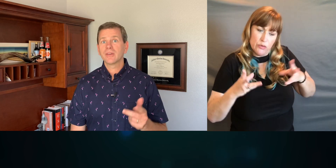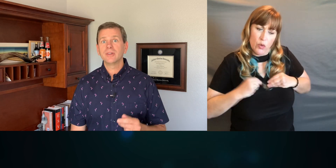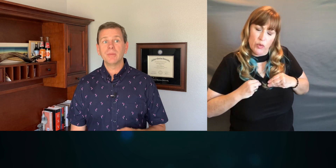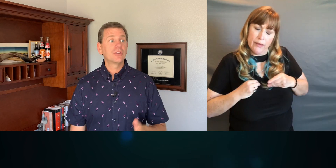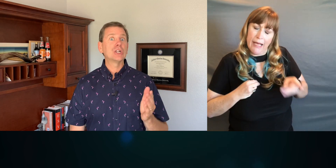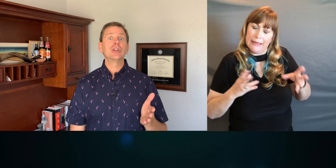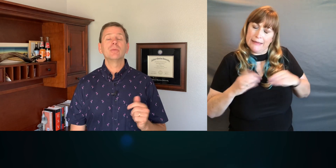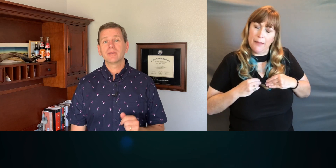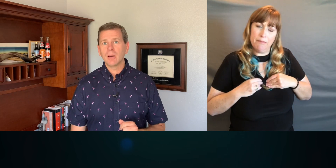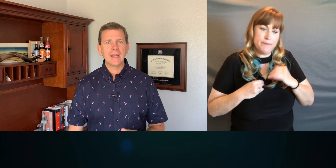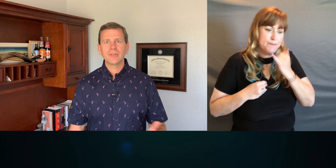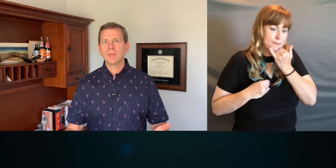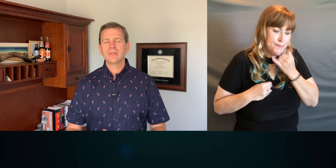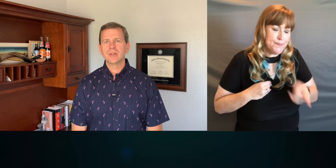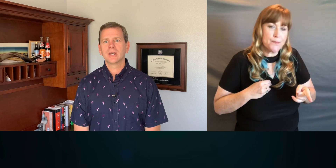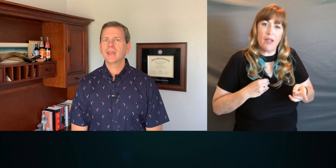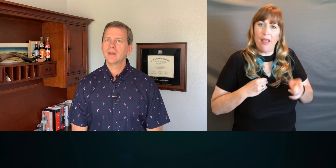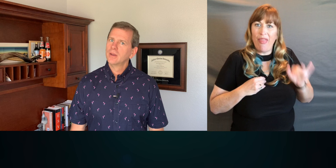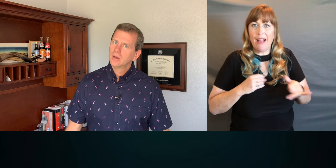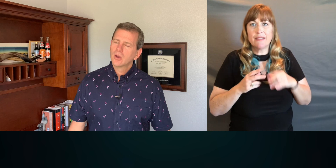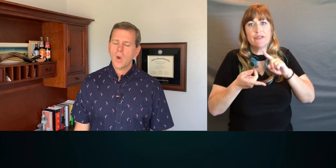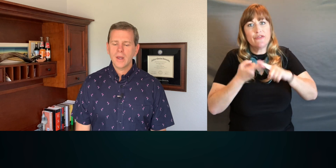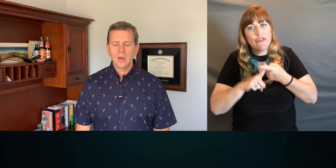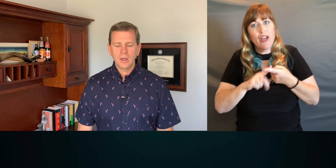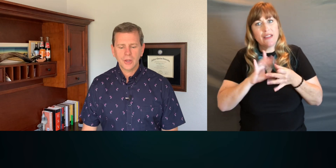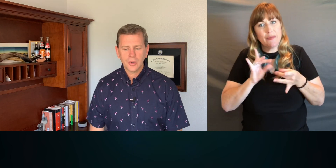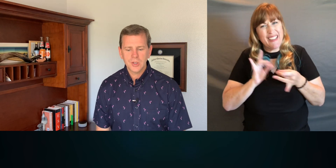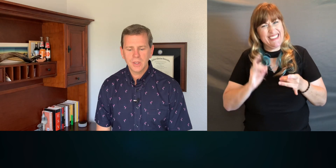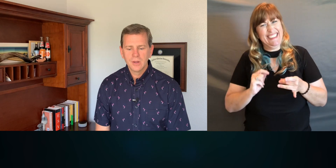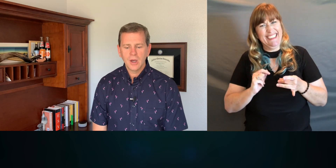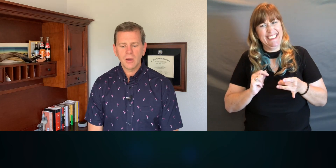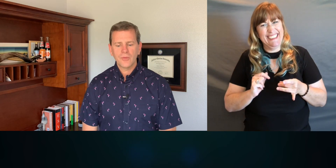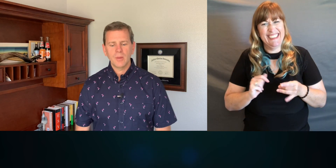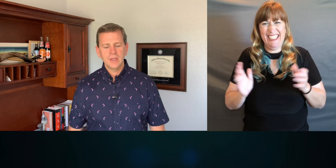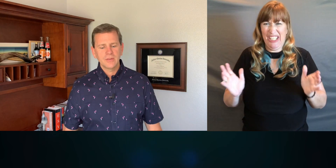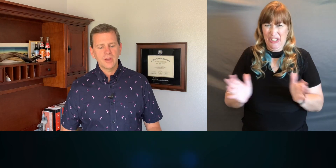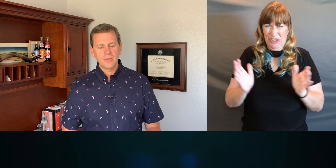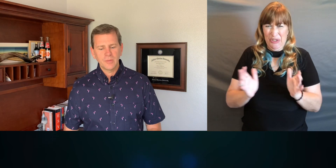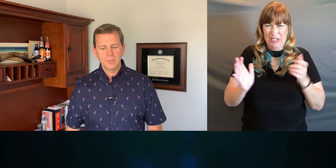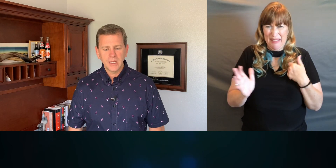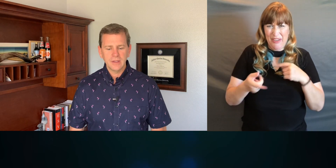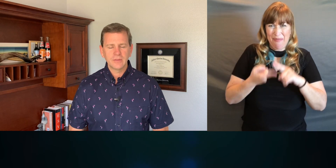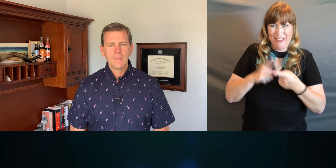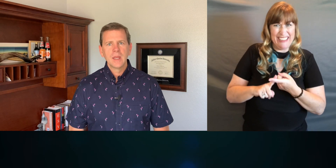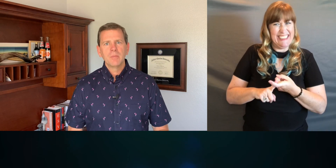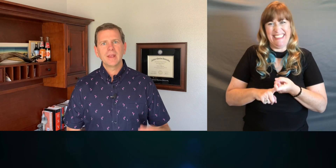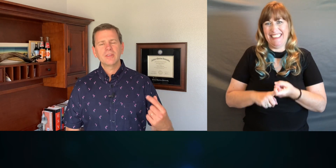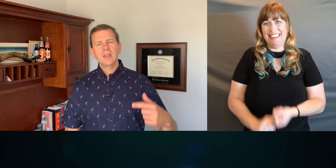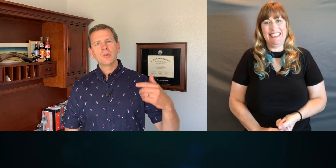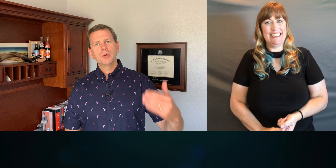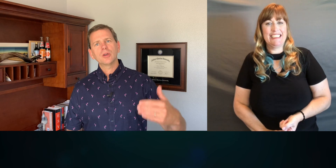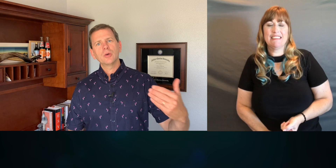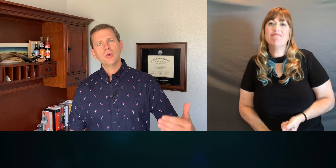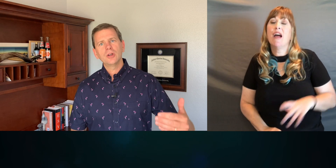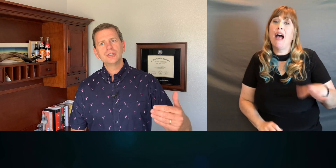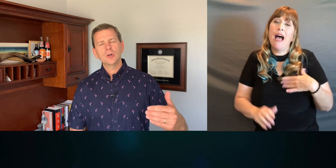because you messed up. It's clear you messed up. And that's their message. Again, quite an encouragement from his buddies. But as